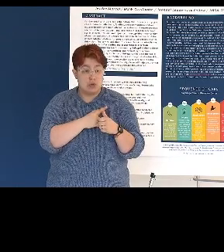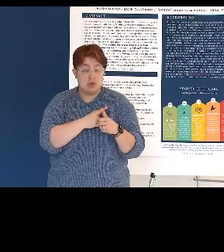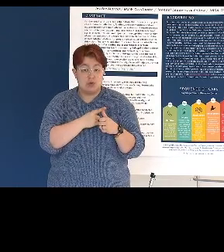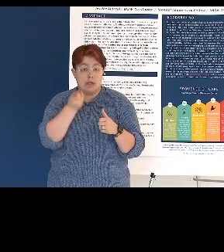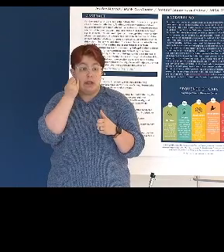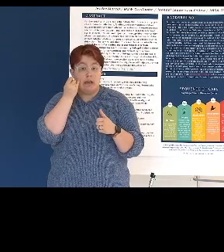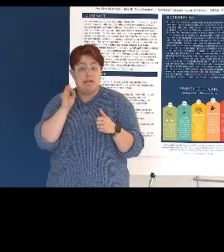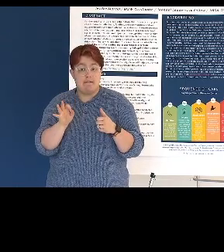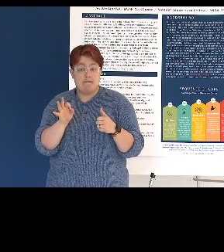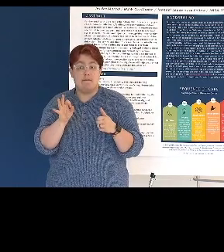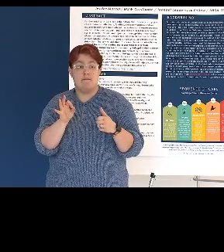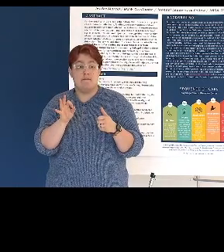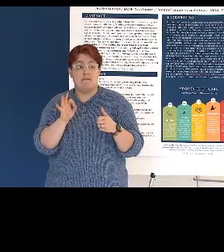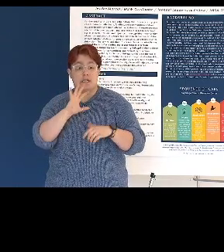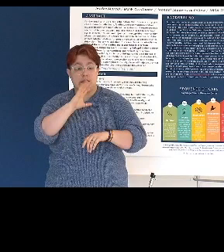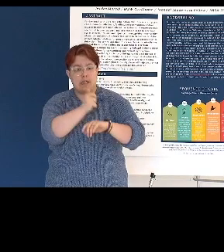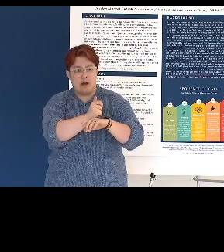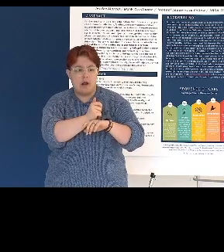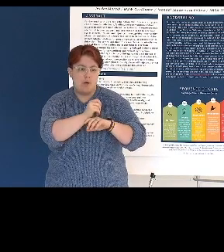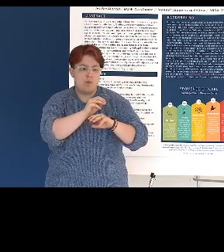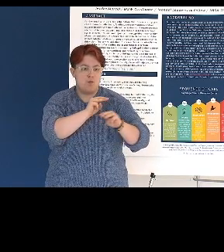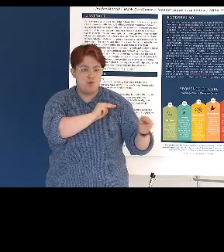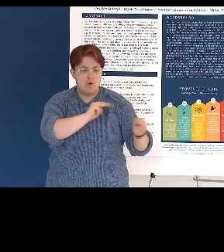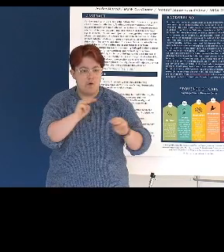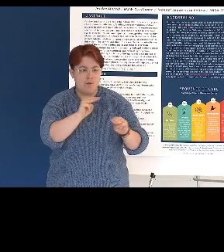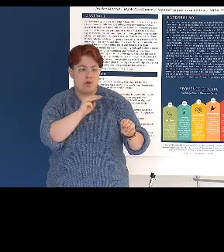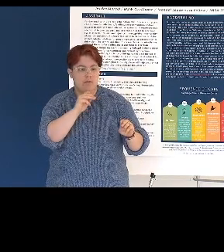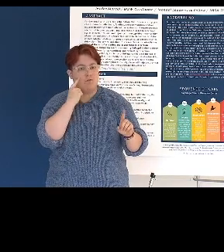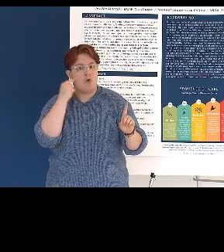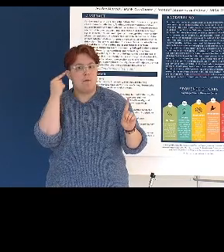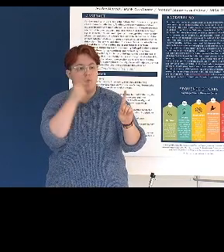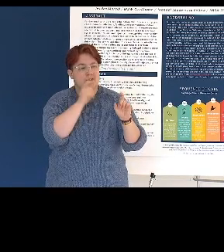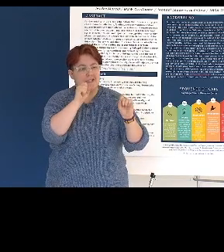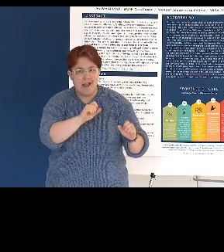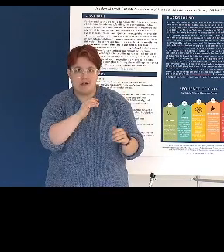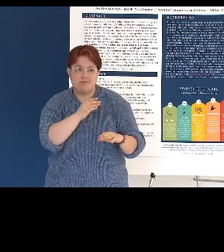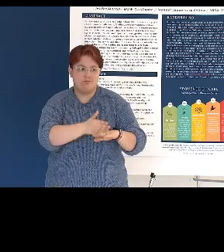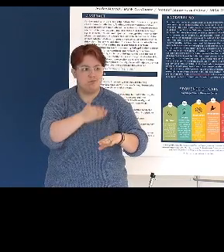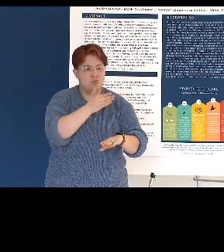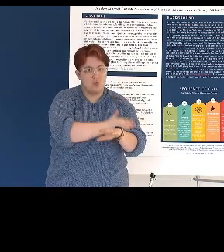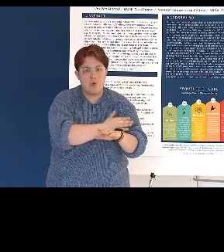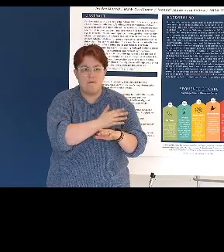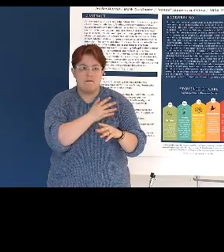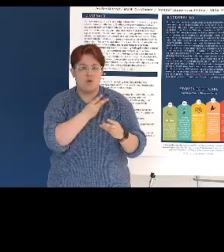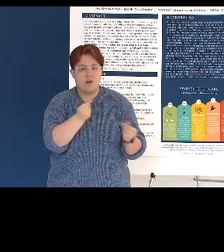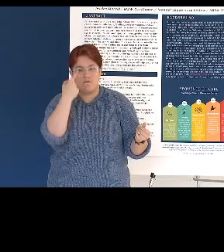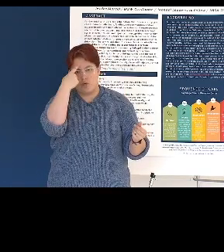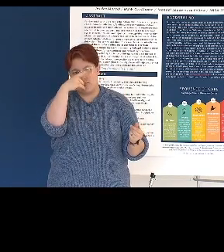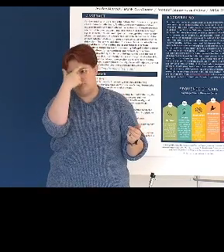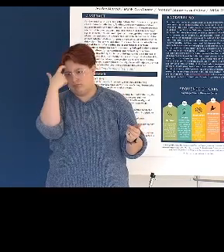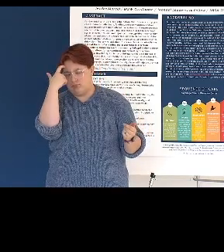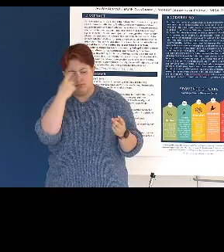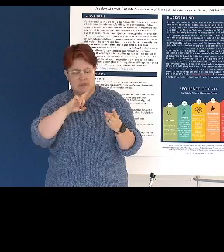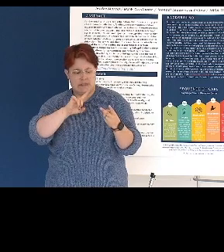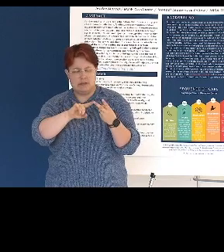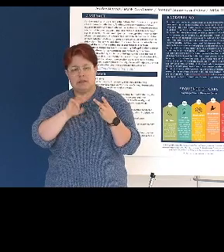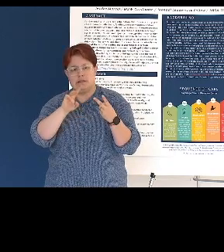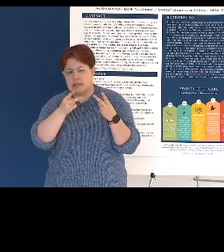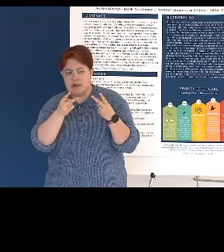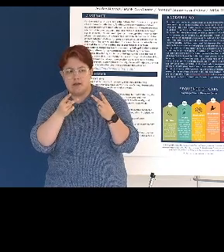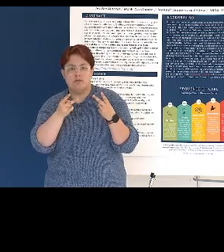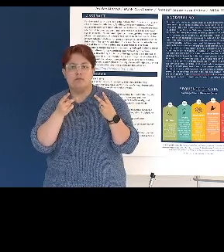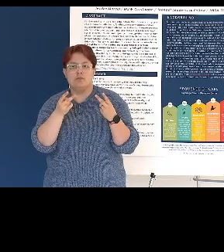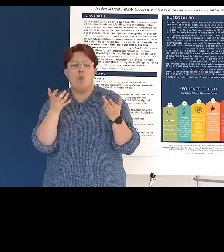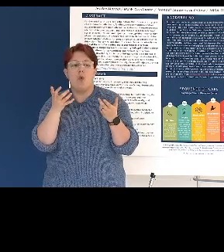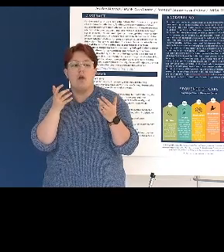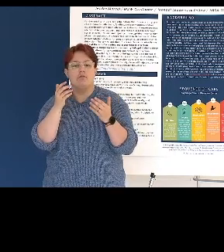in an intentional way can aid in the recovery of trauma. And second, what are the parameters to physical activity that